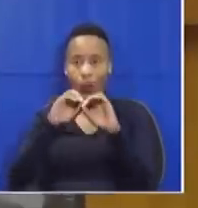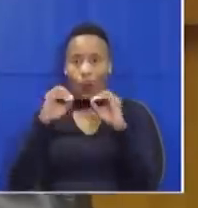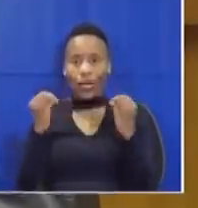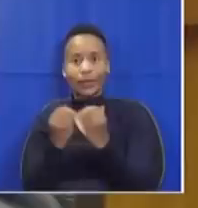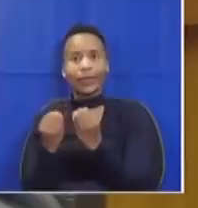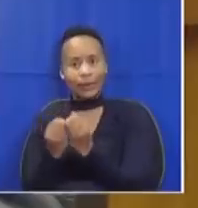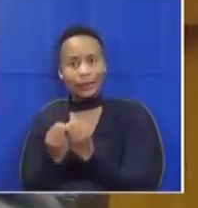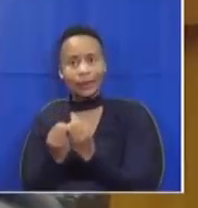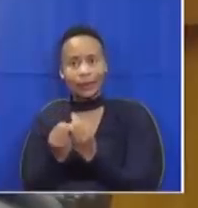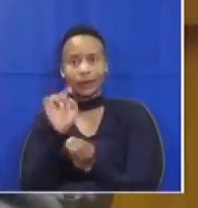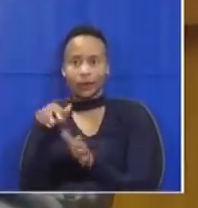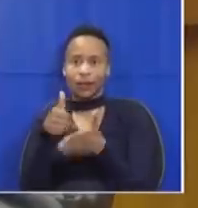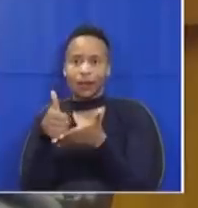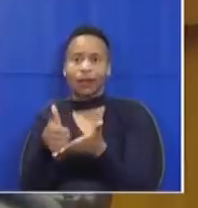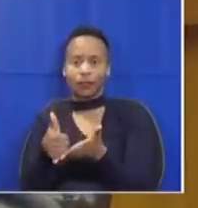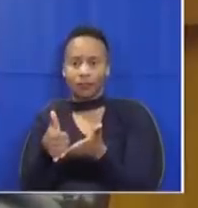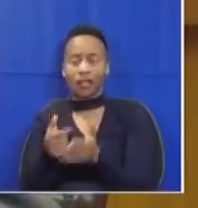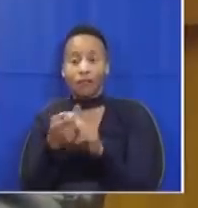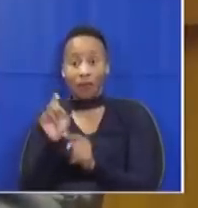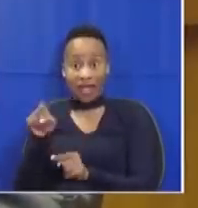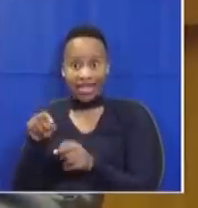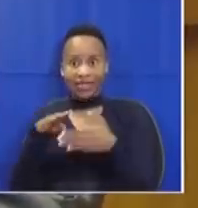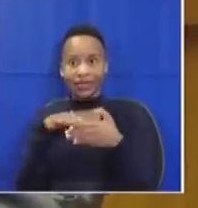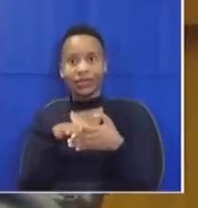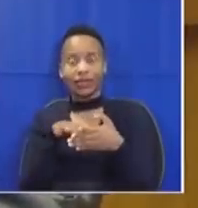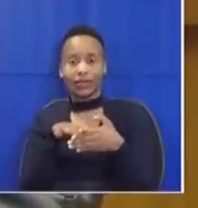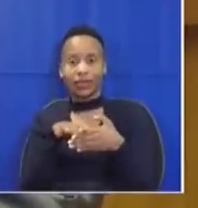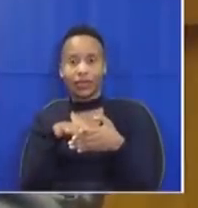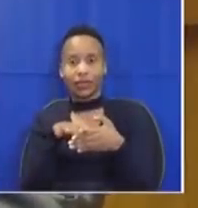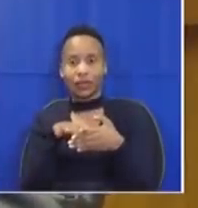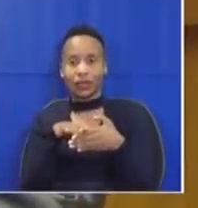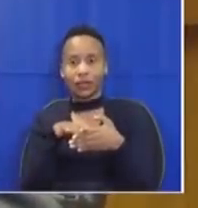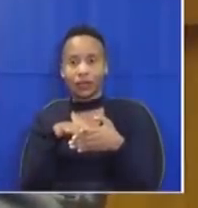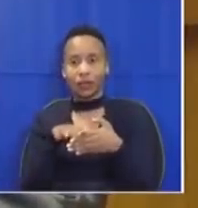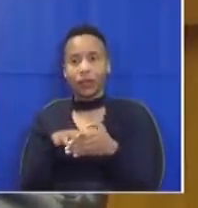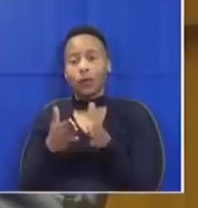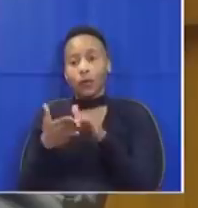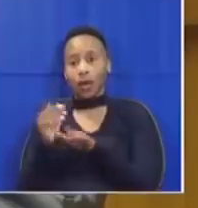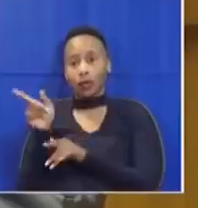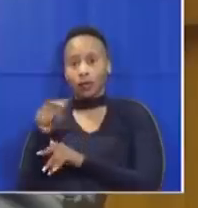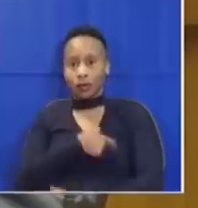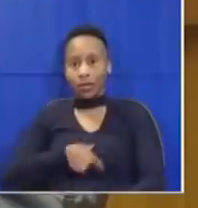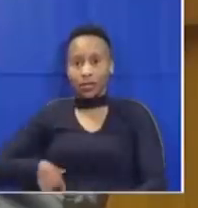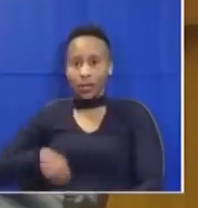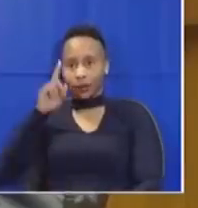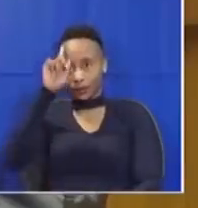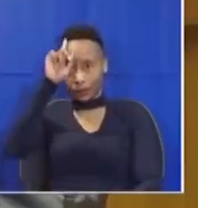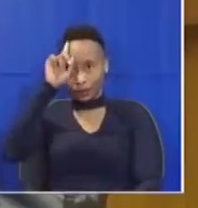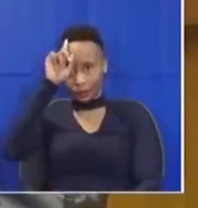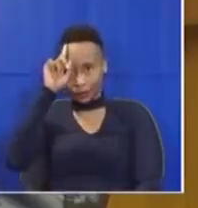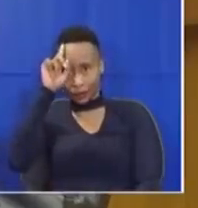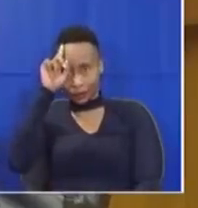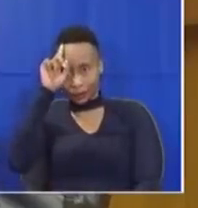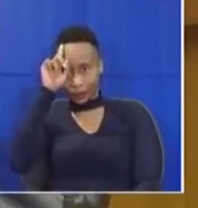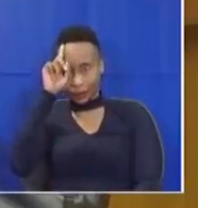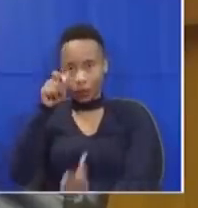that reason, by the way, that the late President Oliver Tambo went to sign